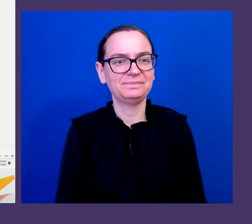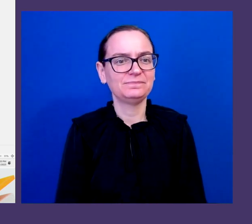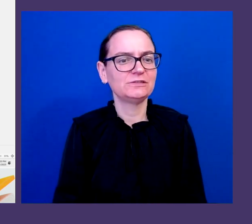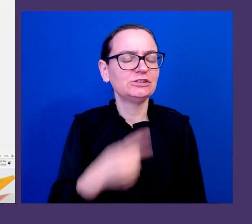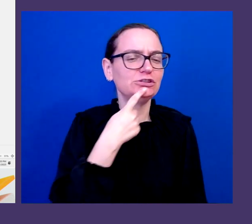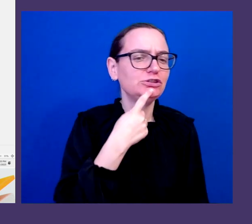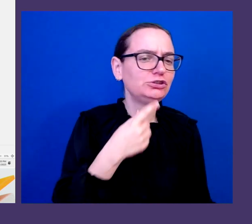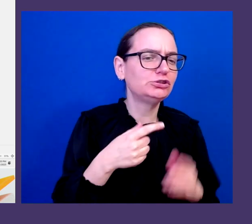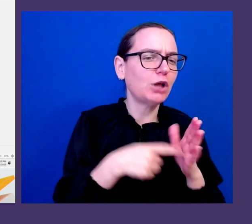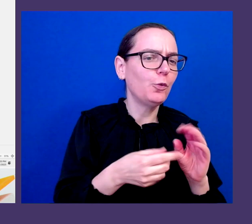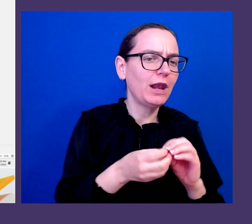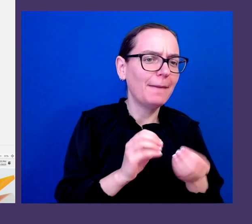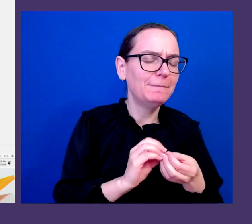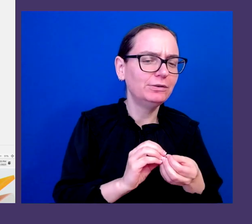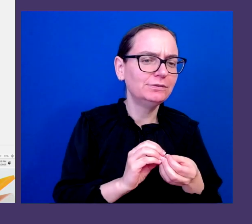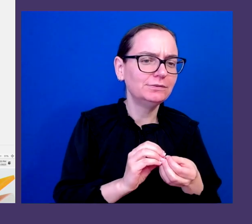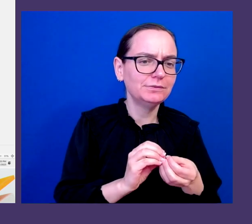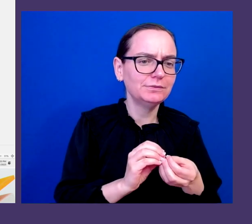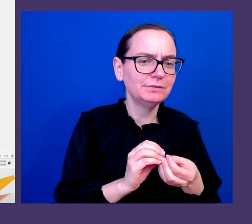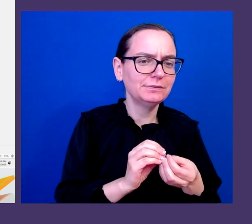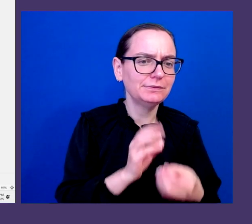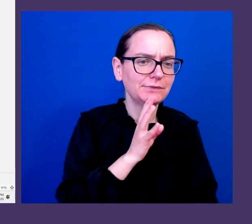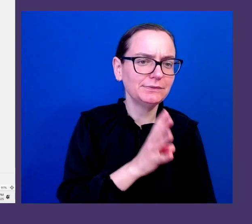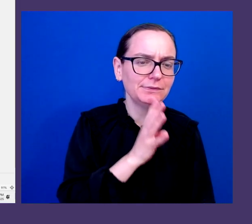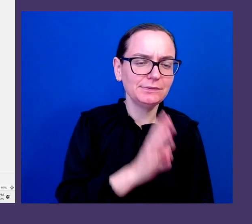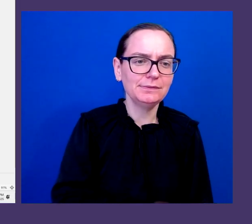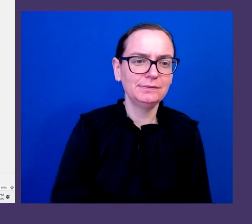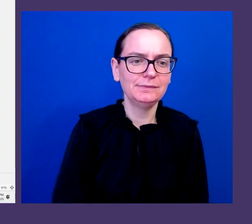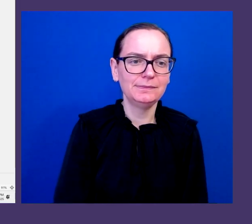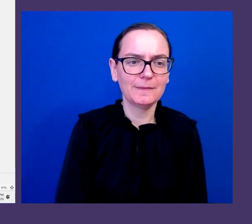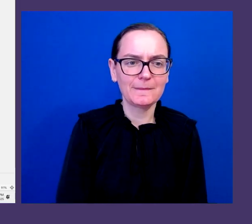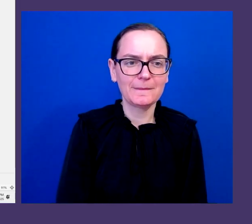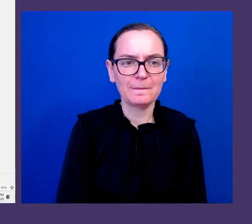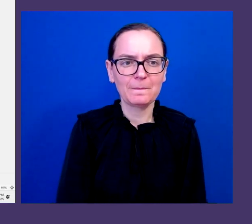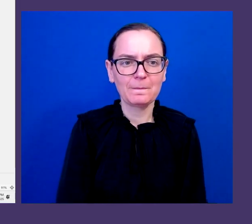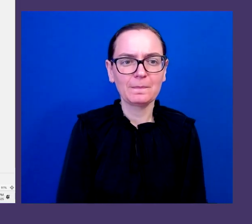They populate around the screen. Click Generate Slides.